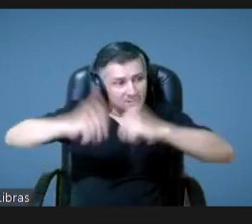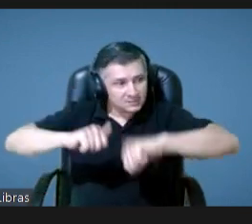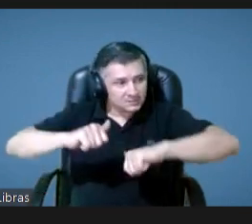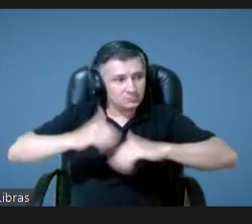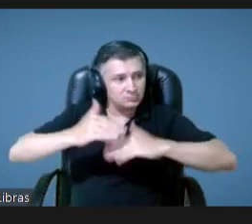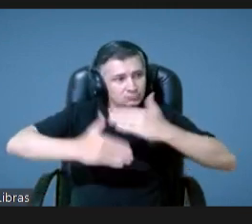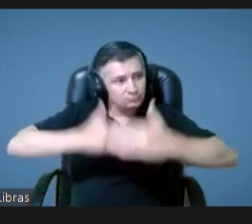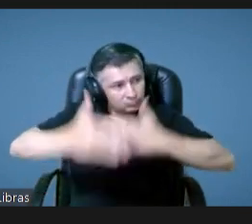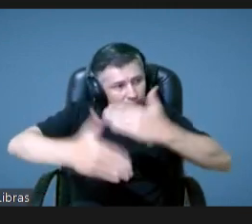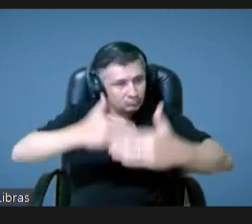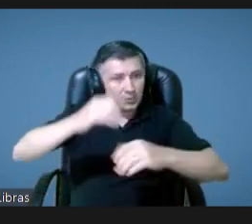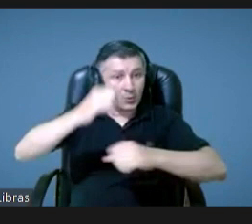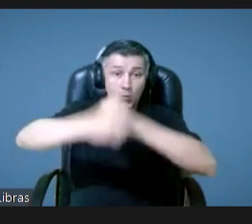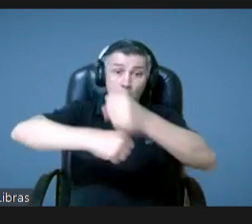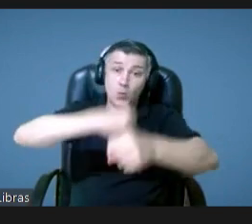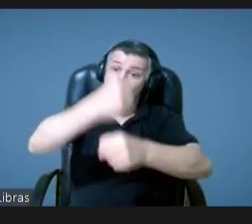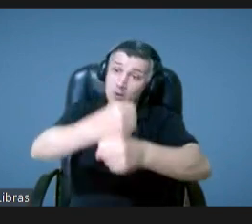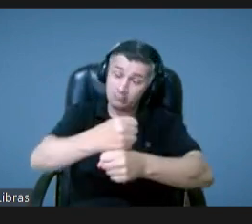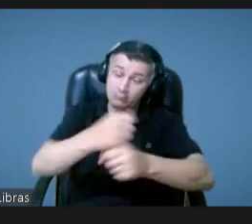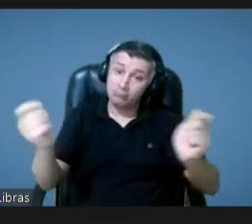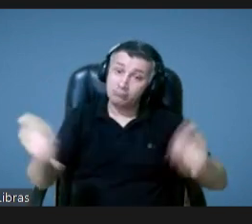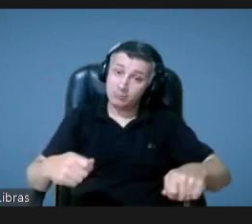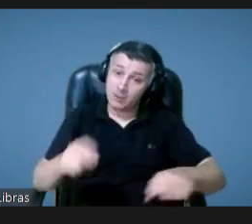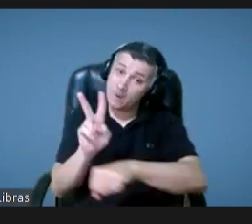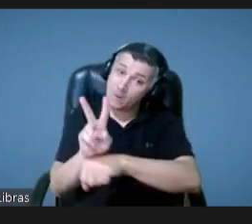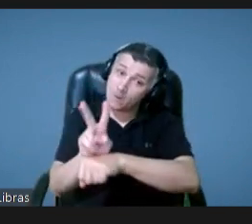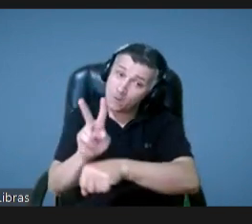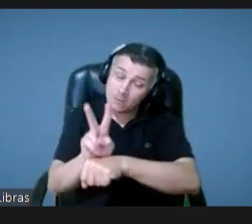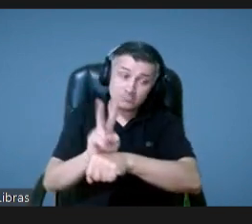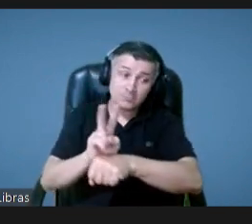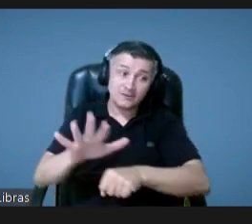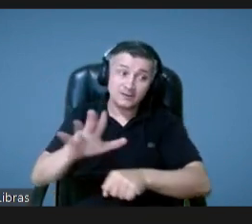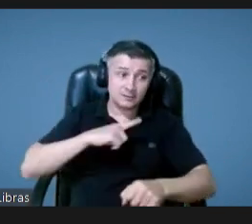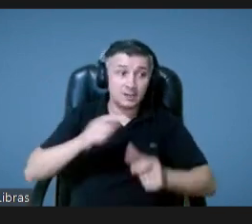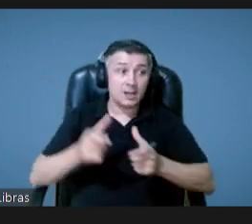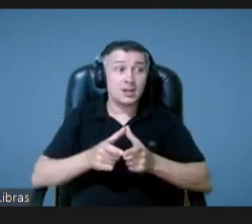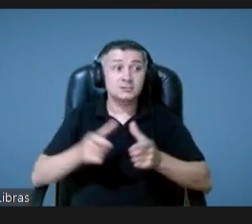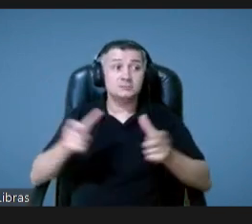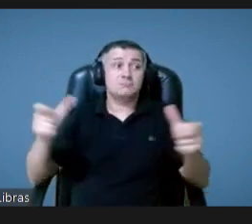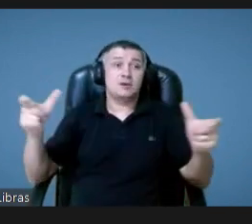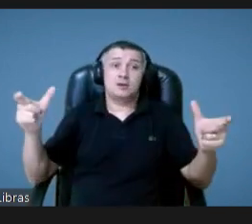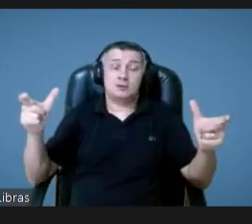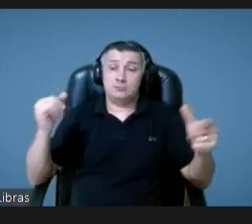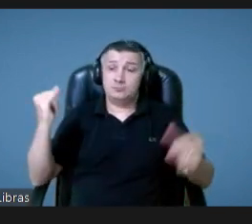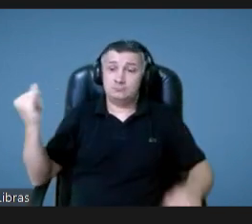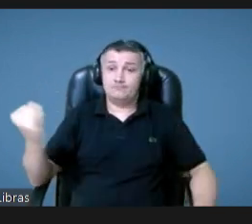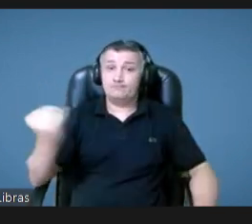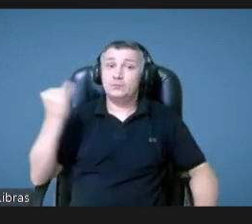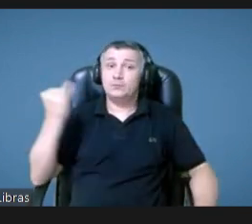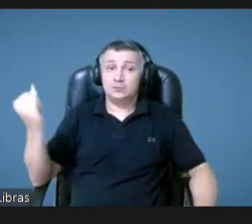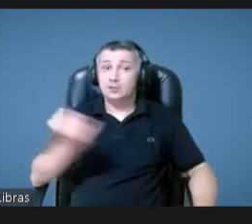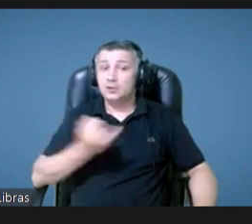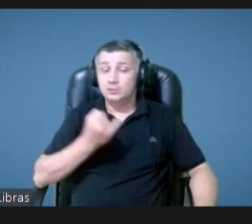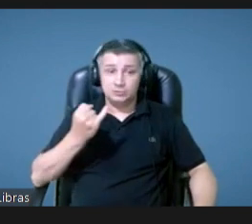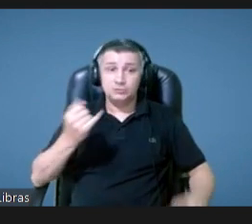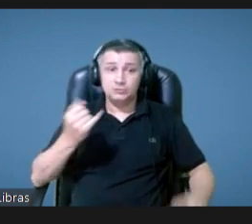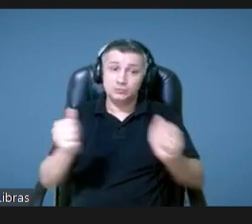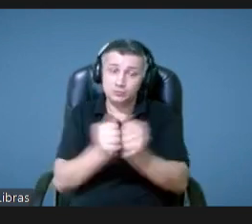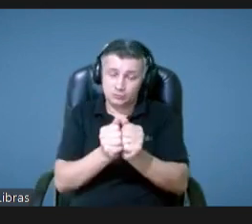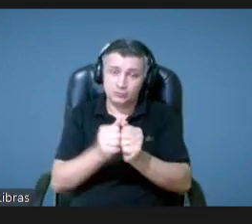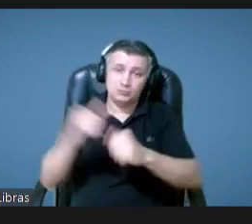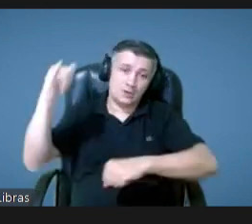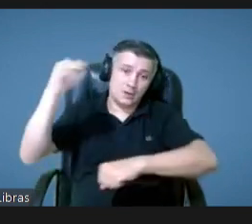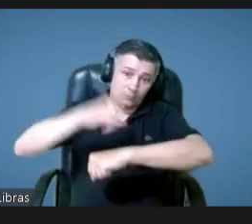occupied, and the airport is being used. So next year, we should see major